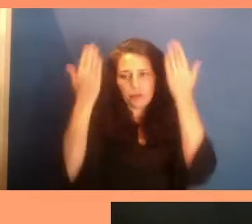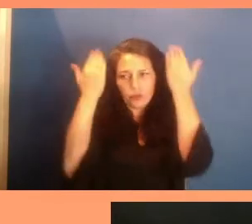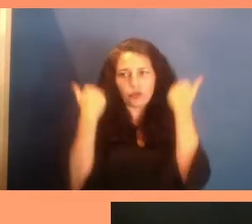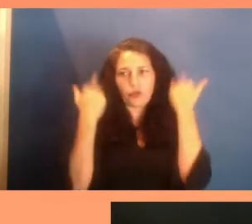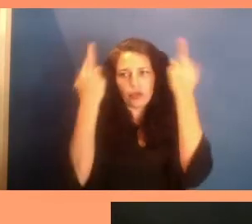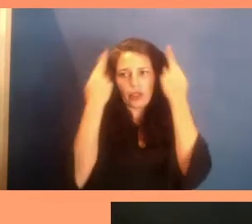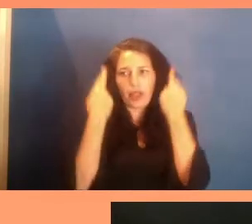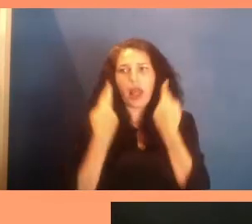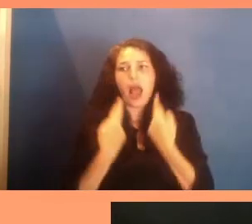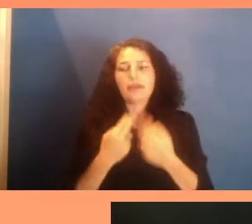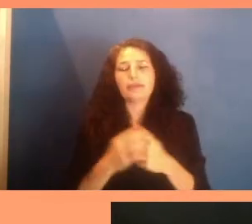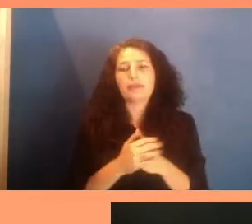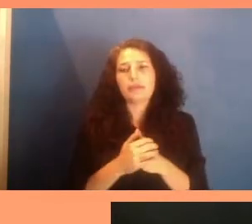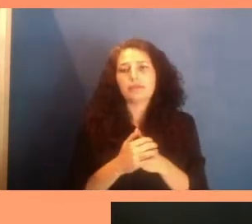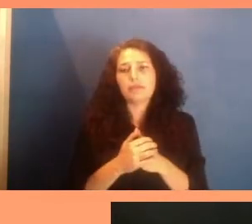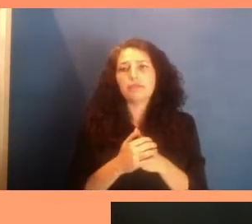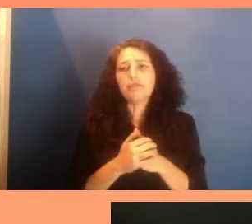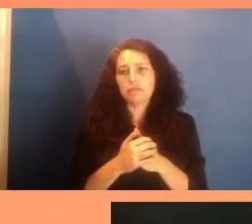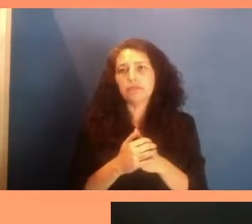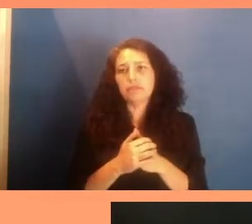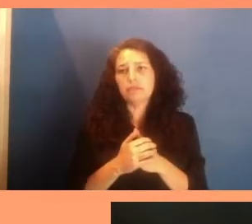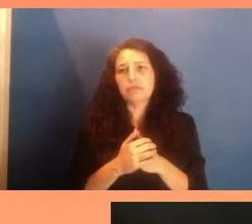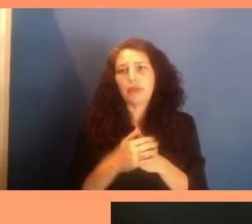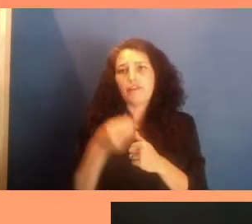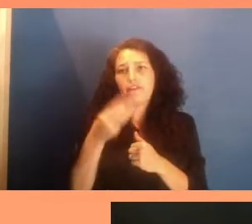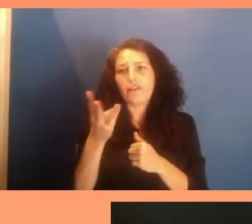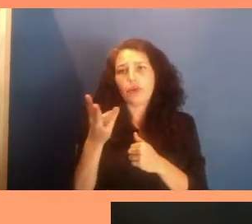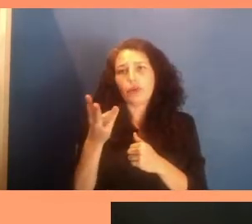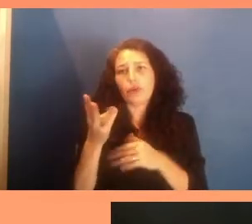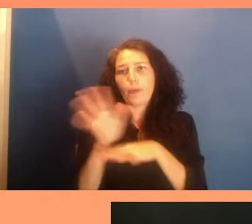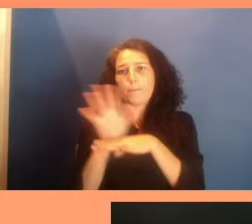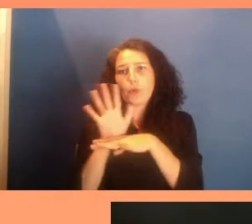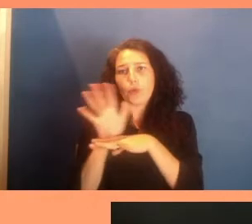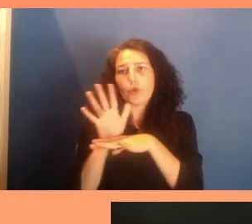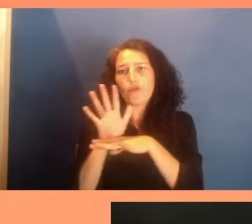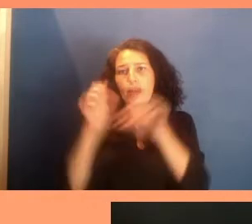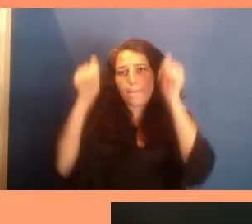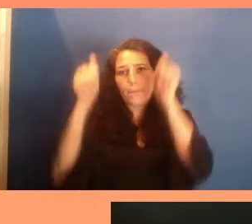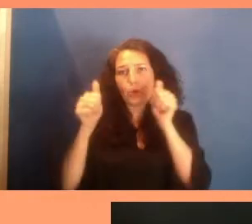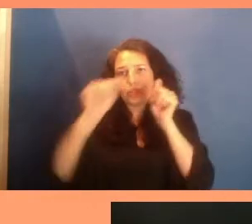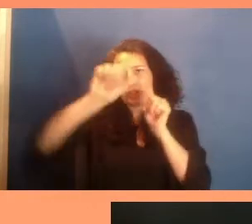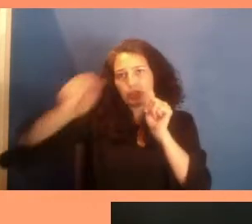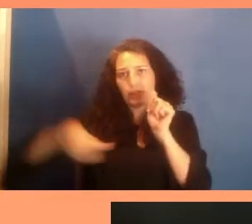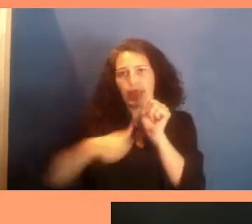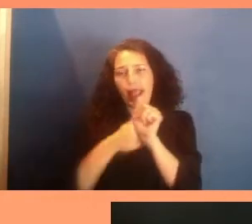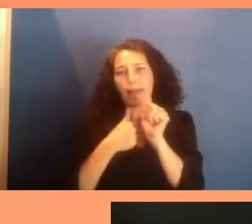and a couple of movie posters behind me.